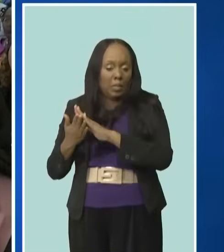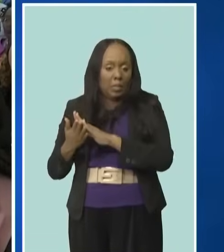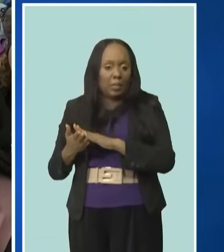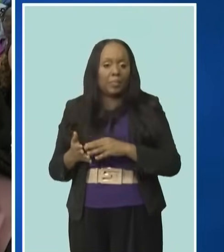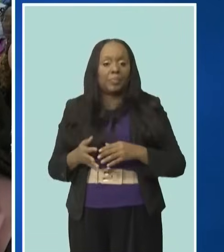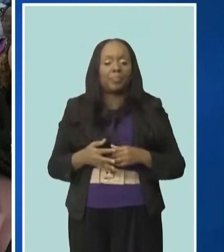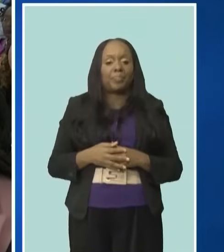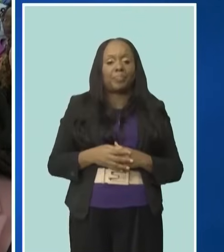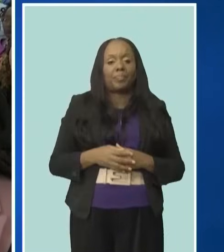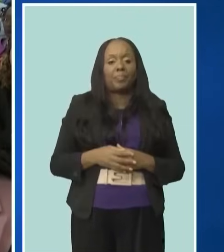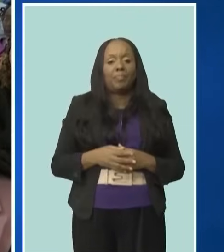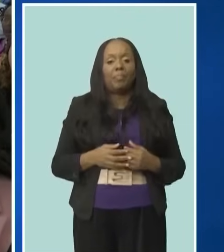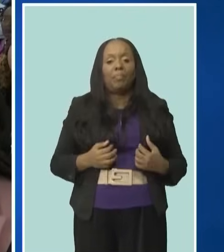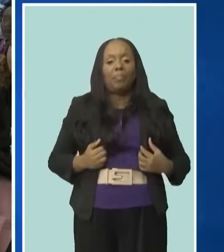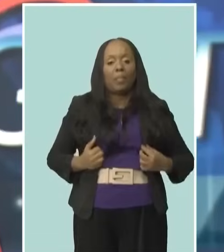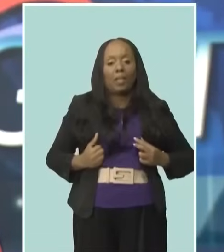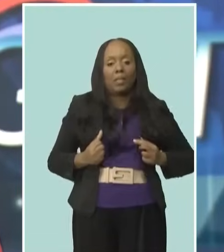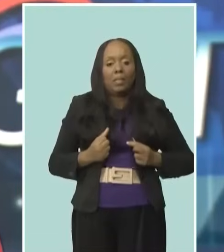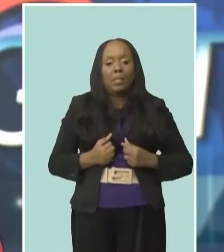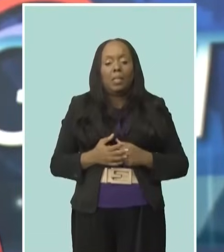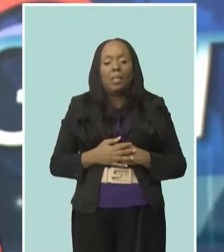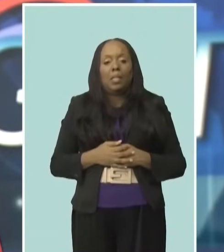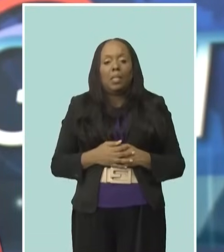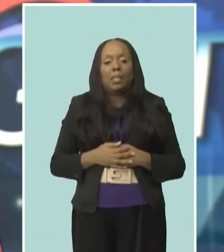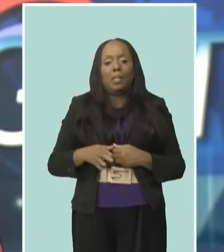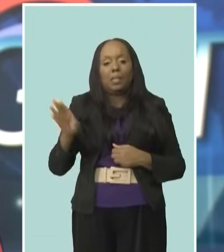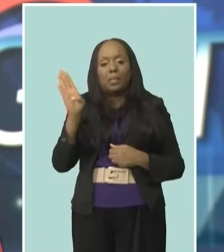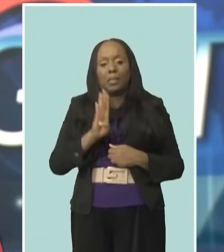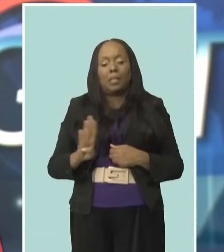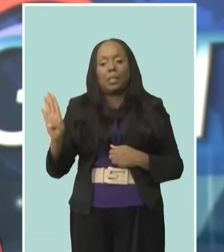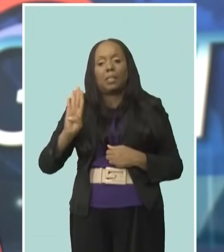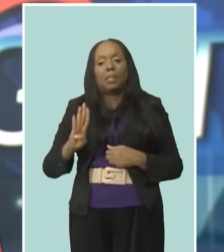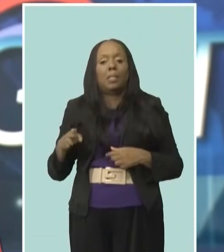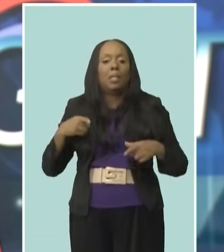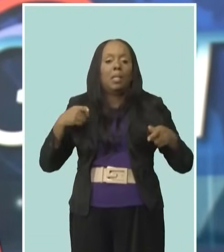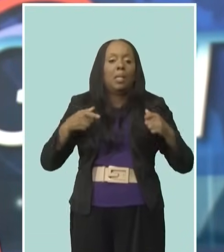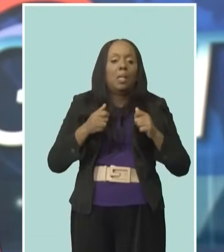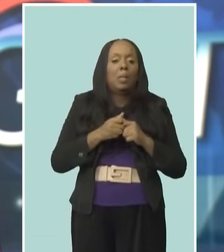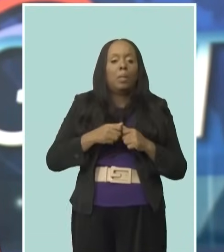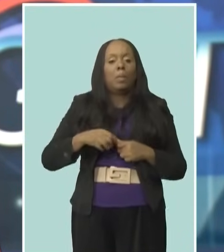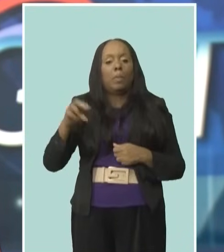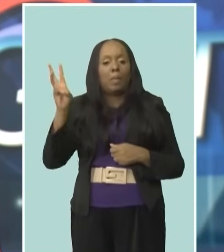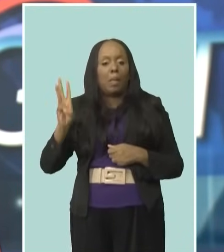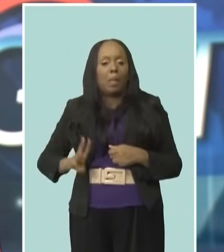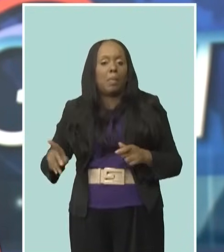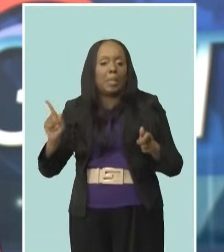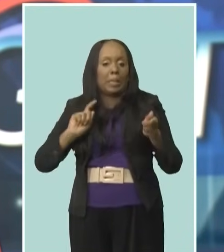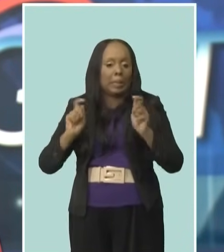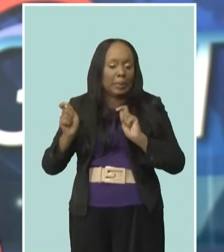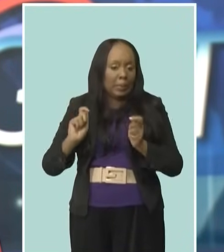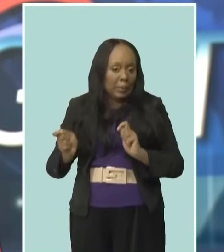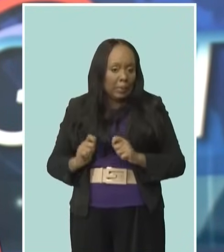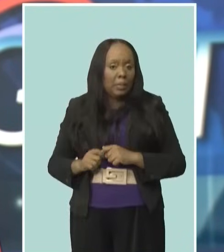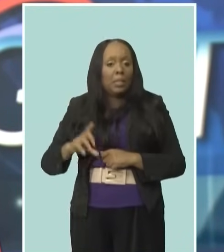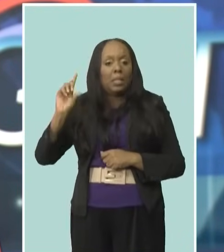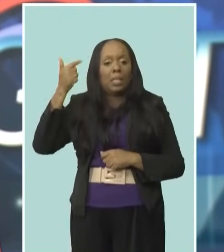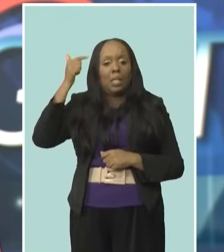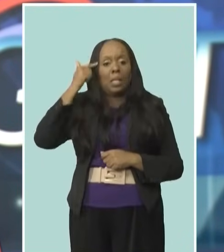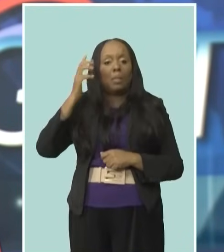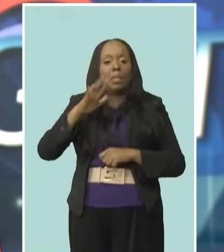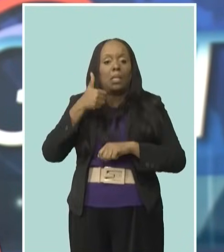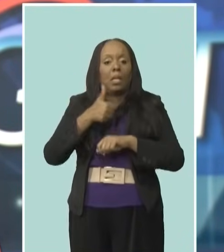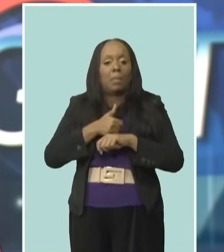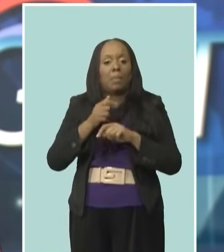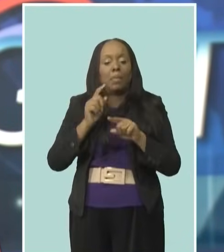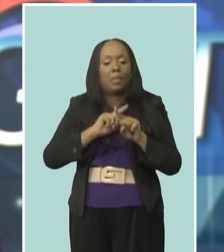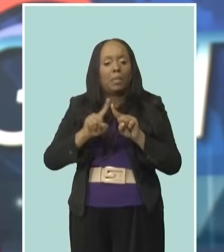Henry, CBC News. As Barbados continues to deal with the vagaries of climate change, government has